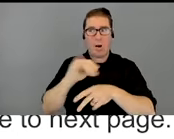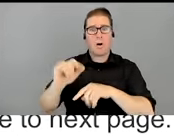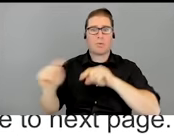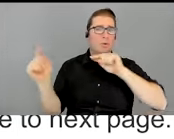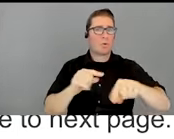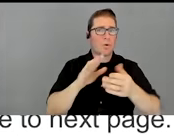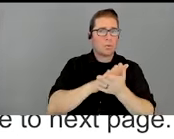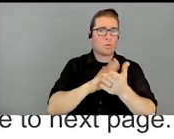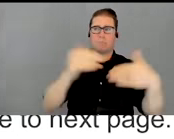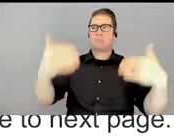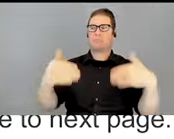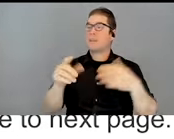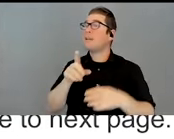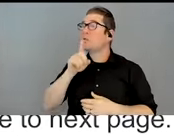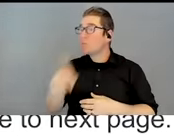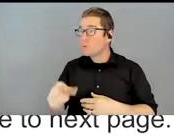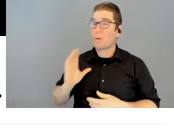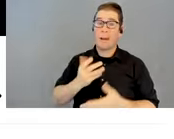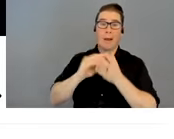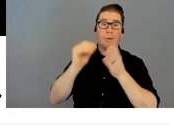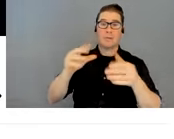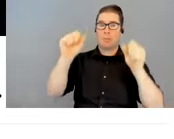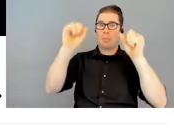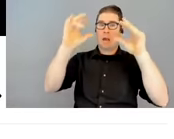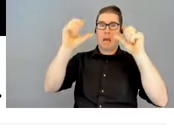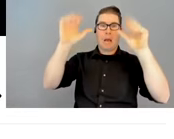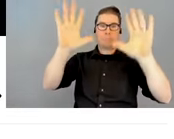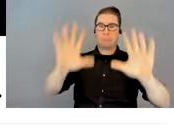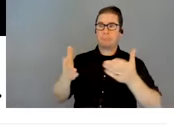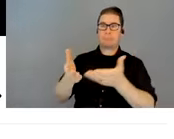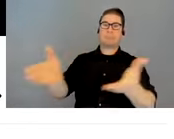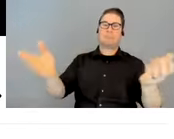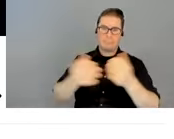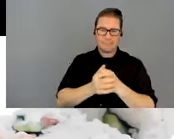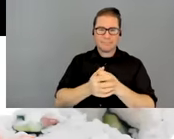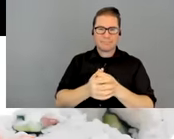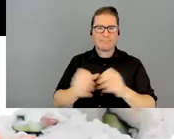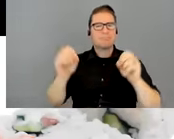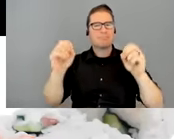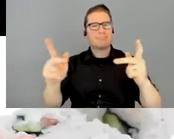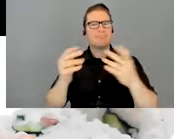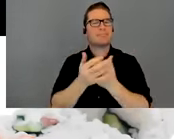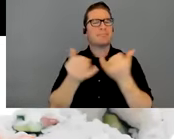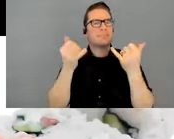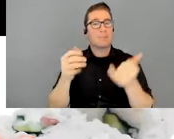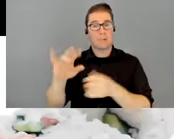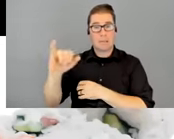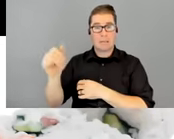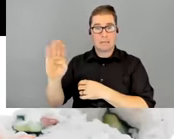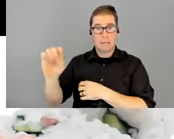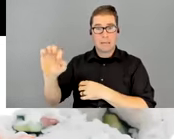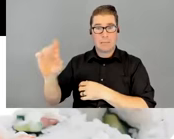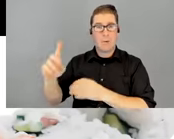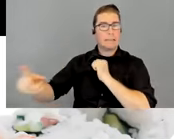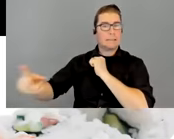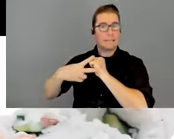amazing. Okay, let's go ahead and move on. The Jamboard will be saved, so we'll be able to